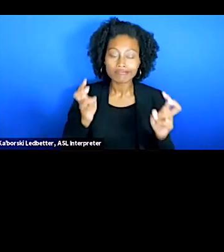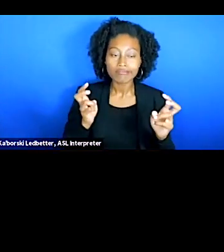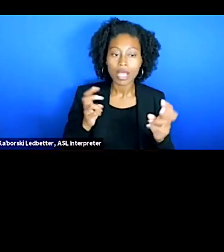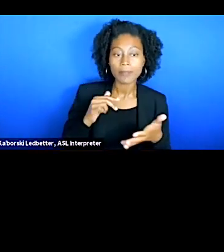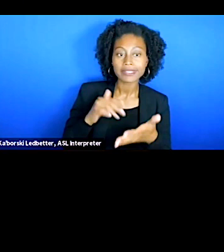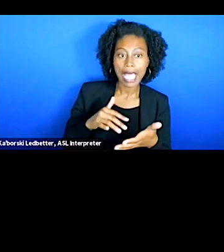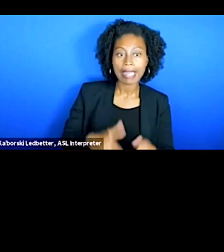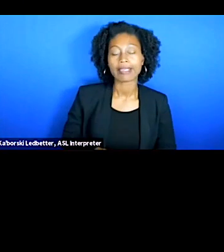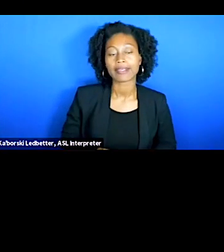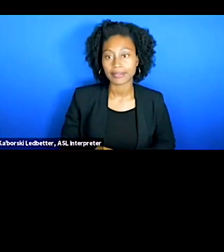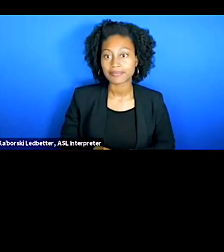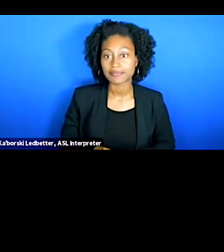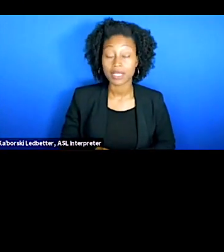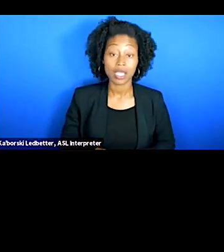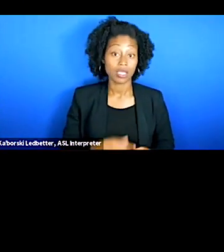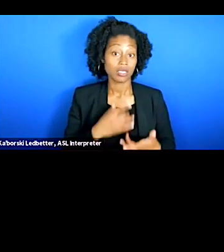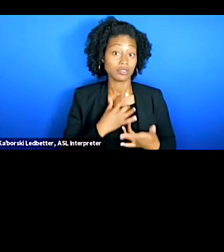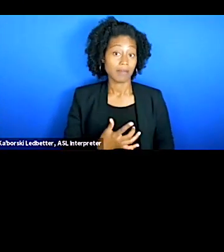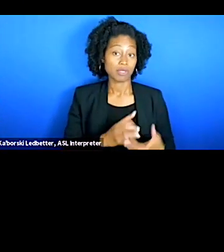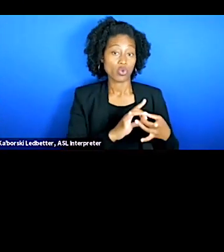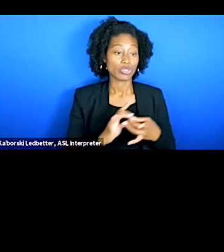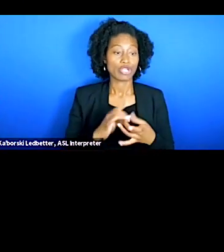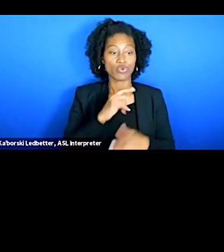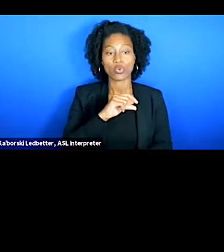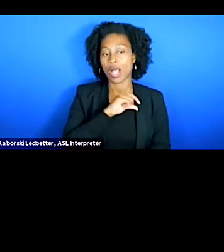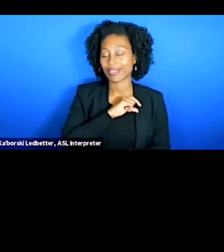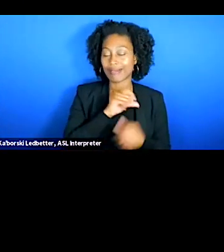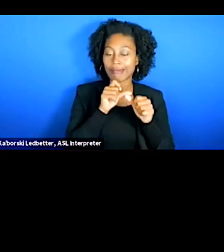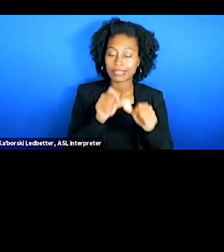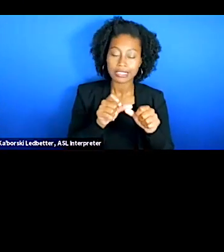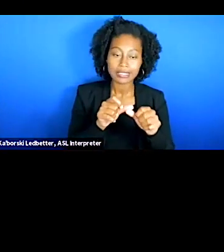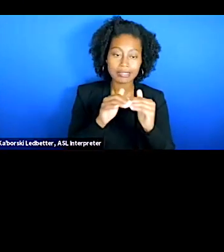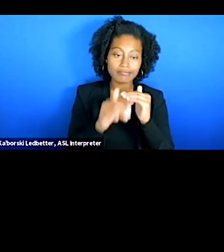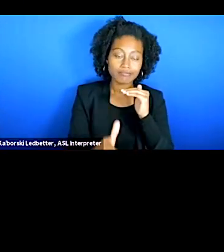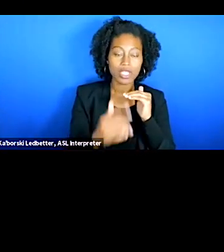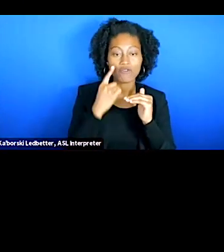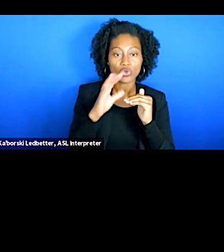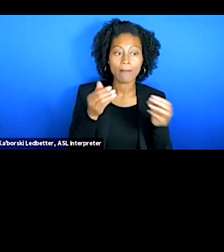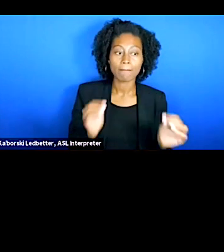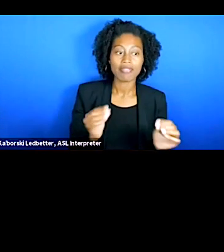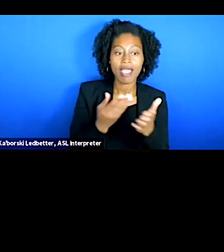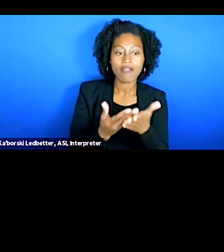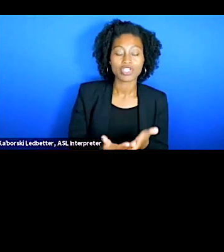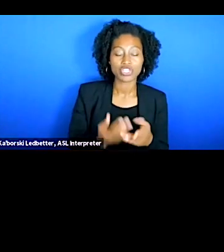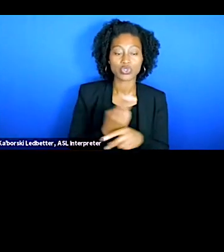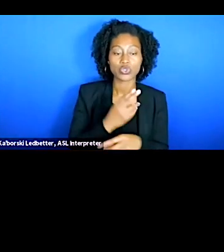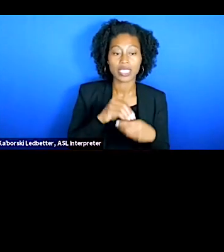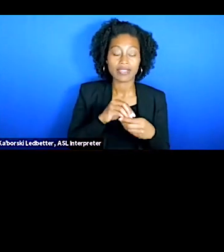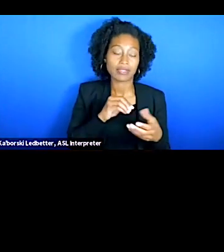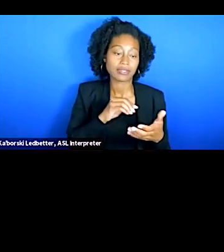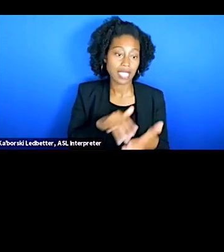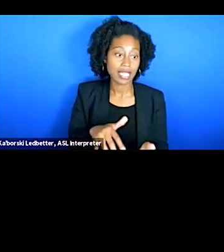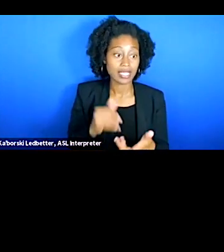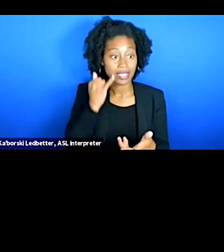And these are usually related to quality and consistency of the methods and evidence used in the study, such as whether it includes